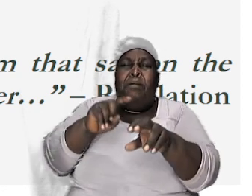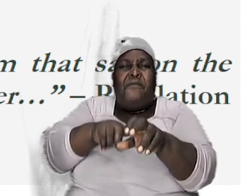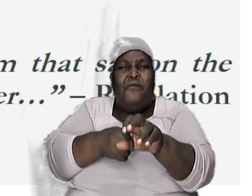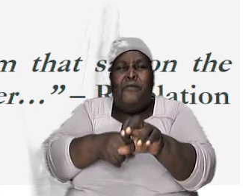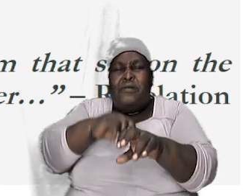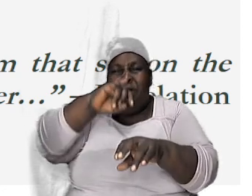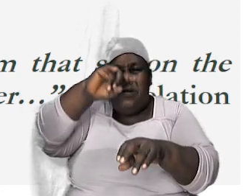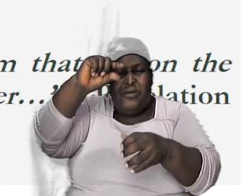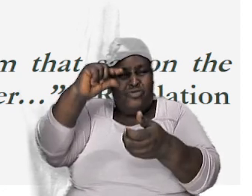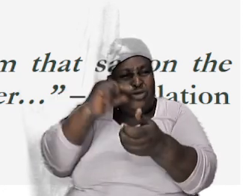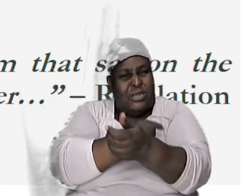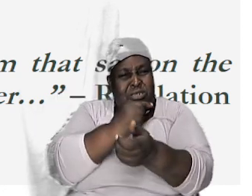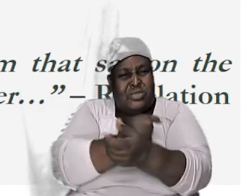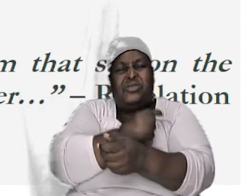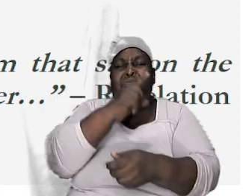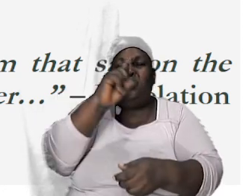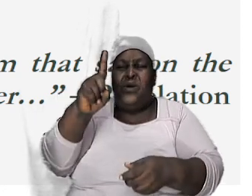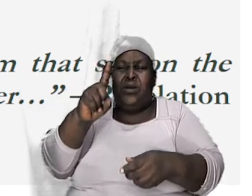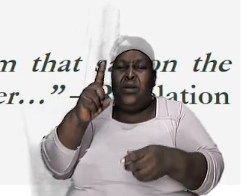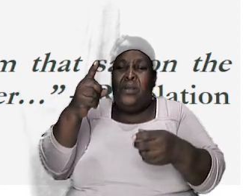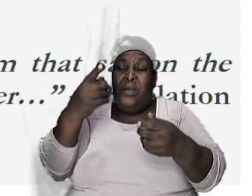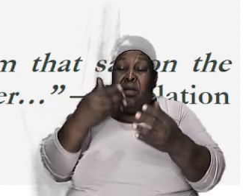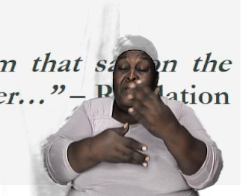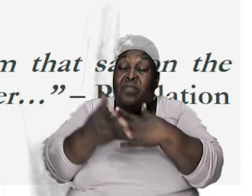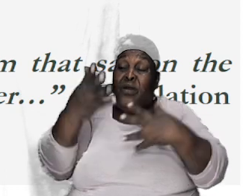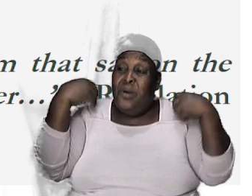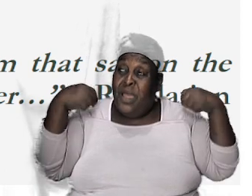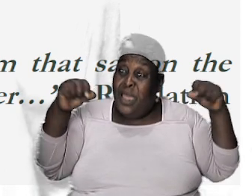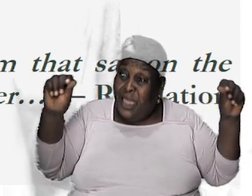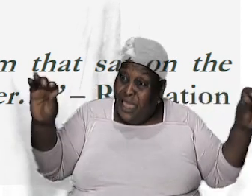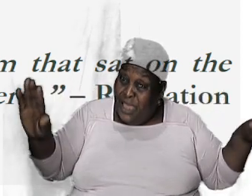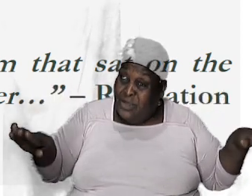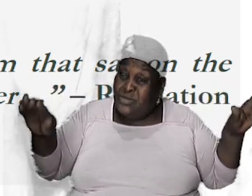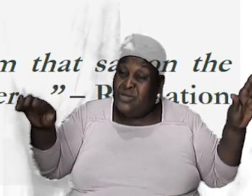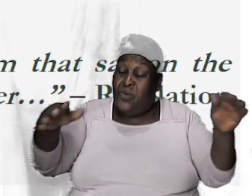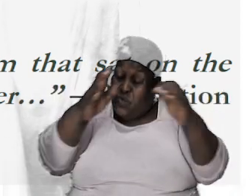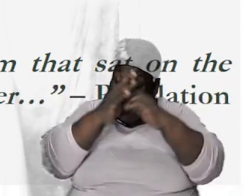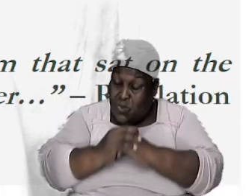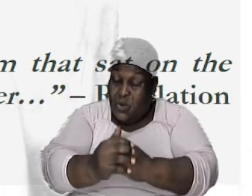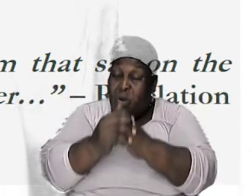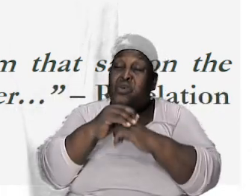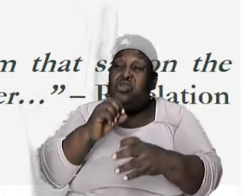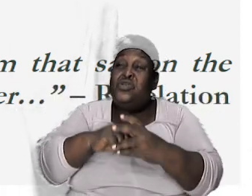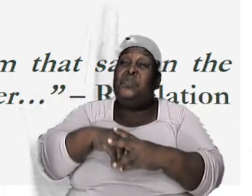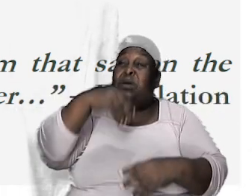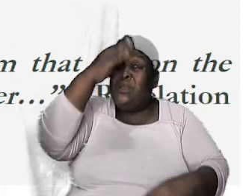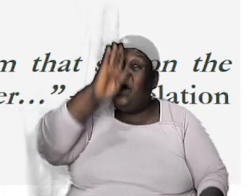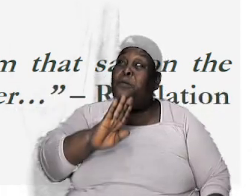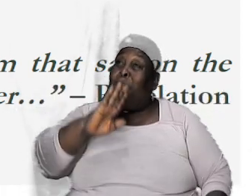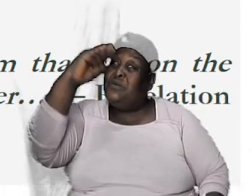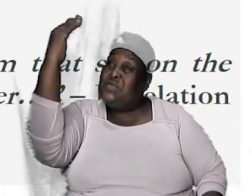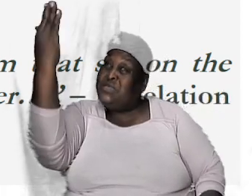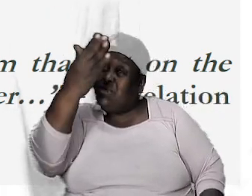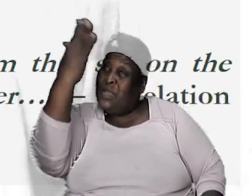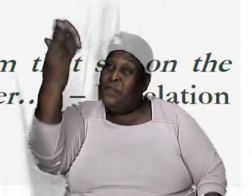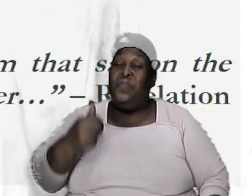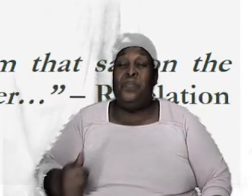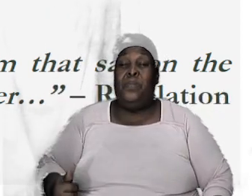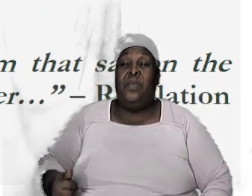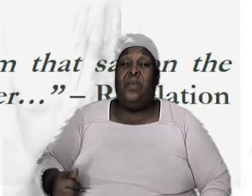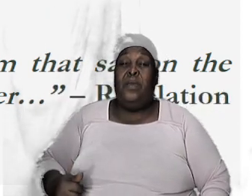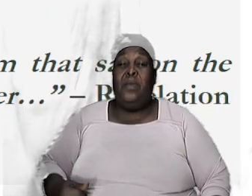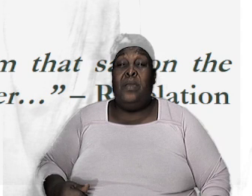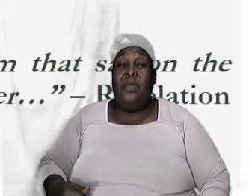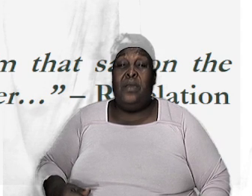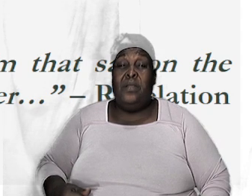there be. There were angels that worshipped in the presence of God. Amen. It predates